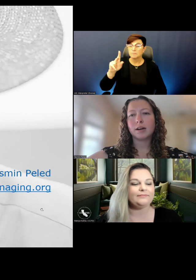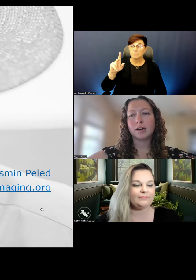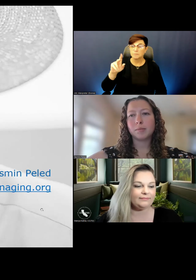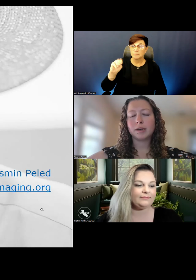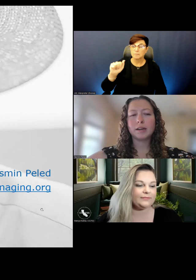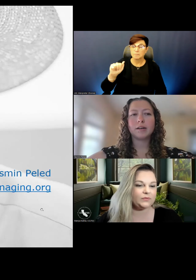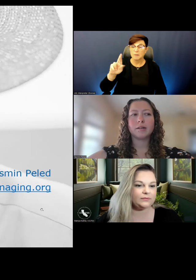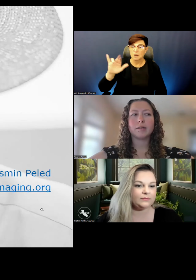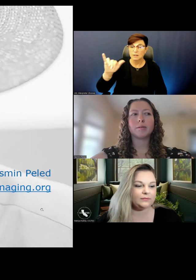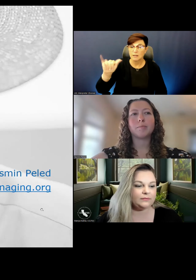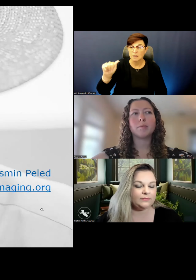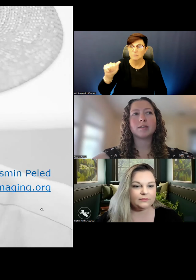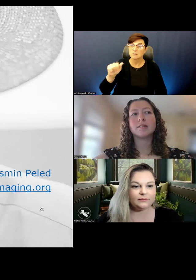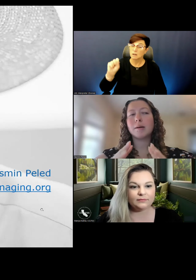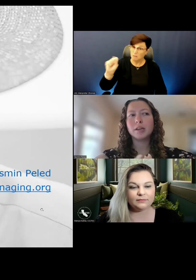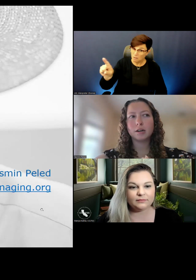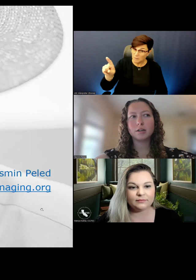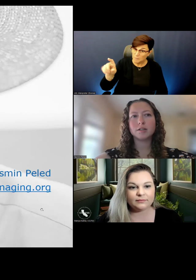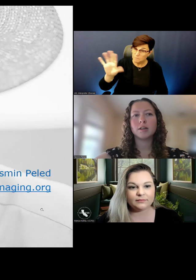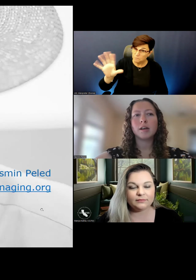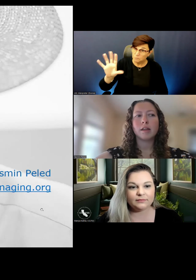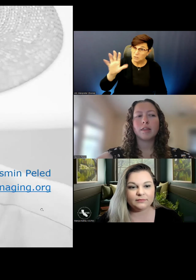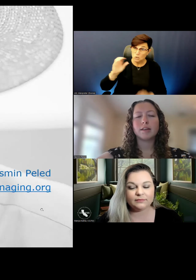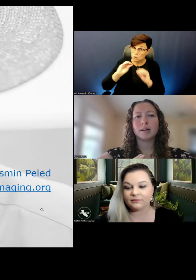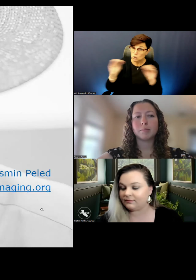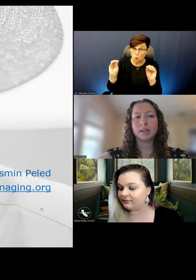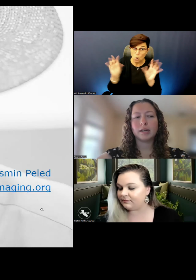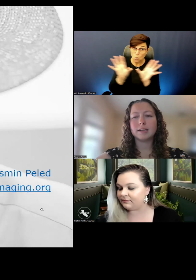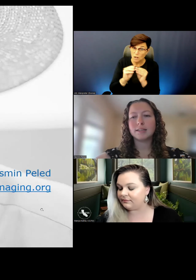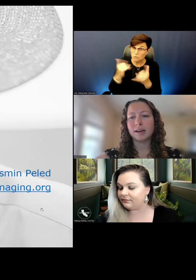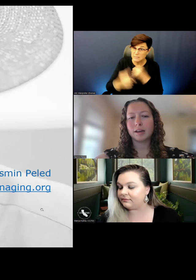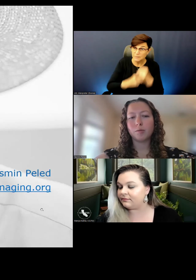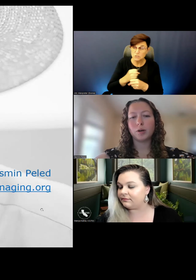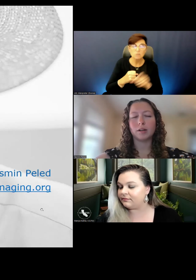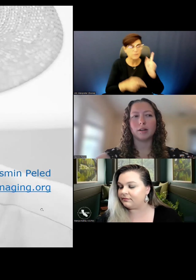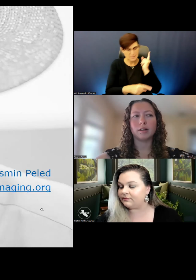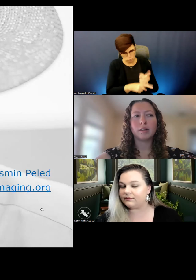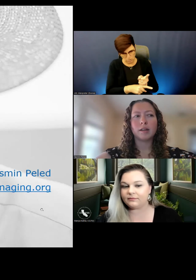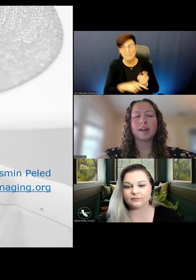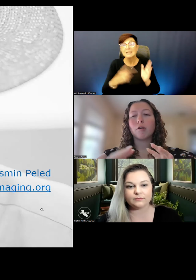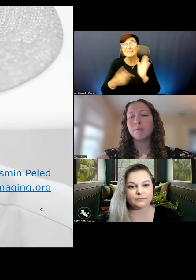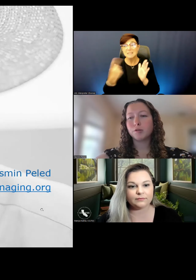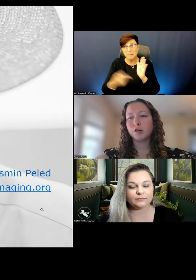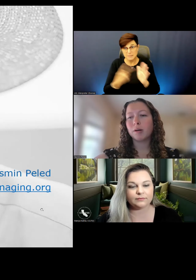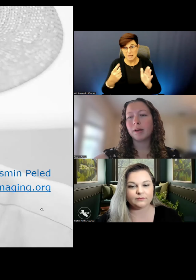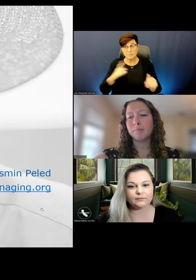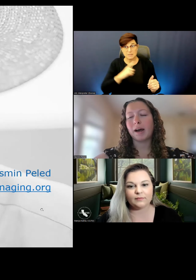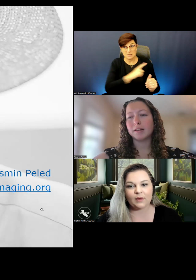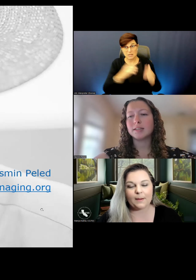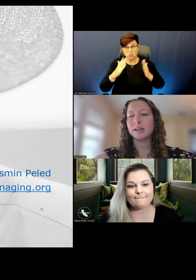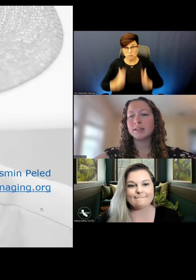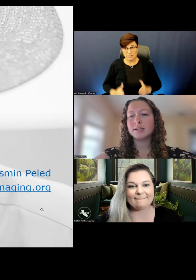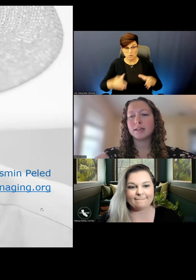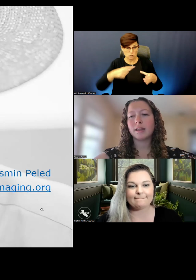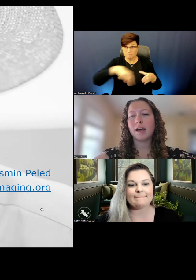Correct. In some years, the Assembly and Senate they don't come to an agreement behind